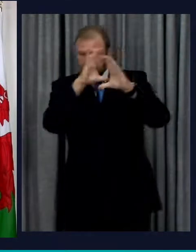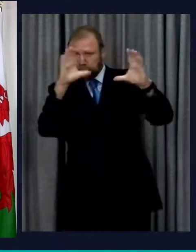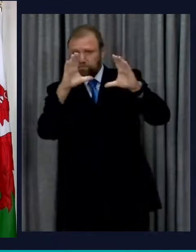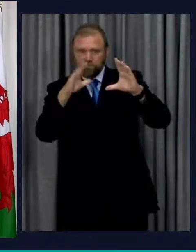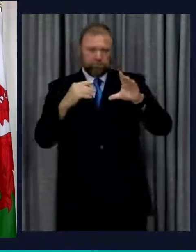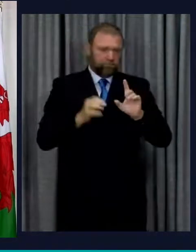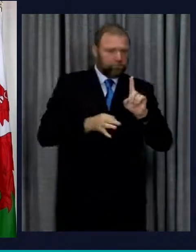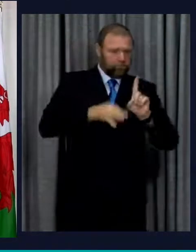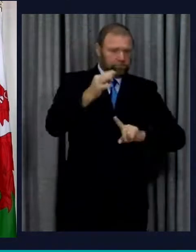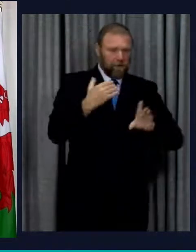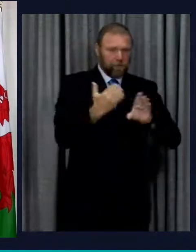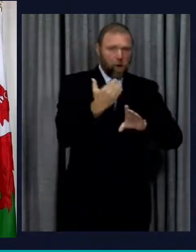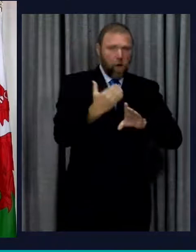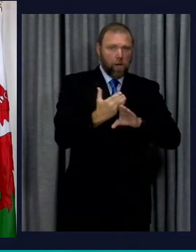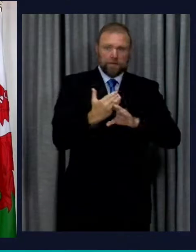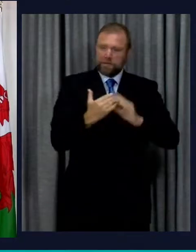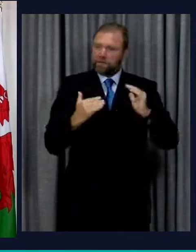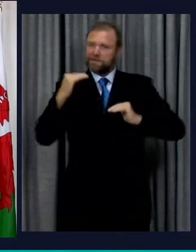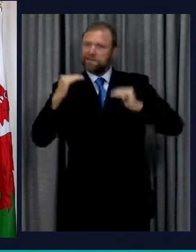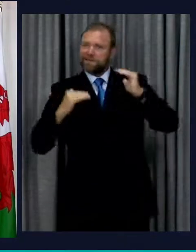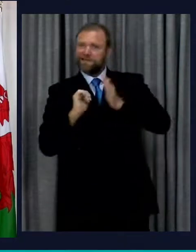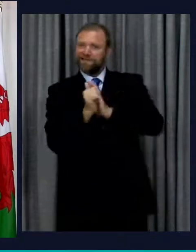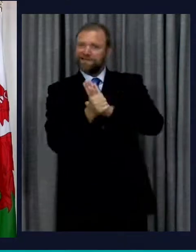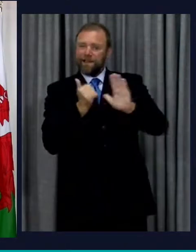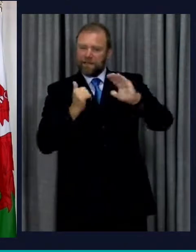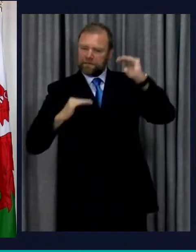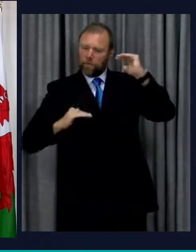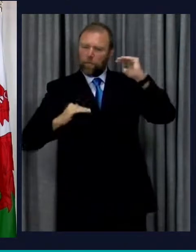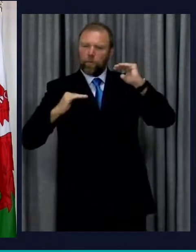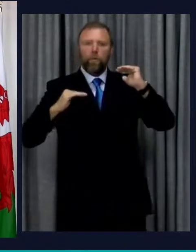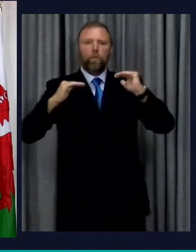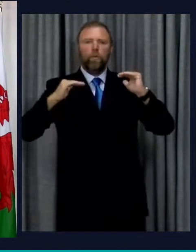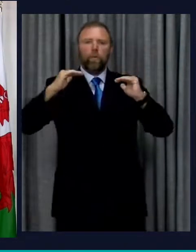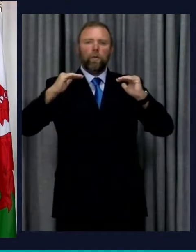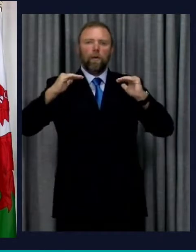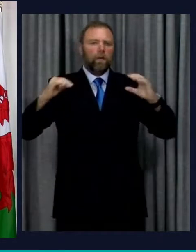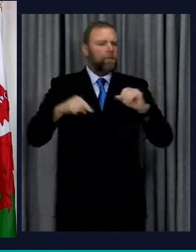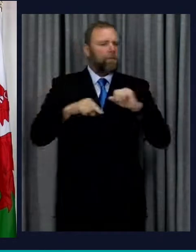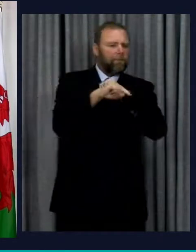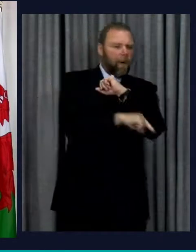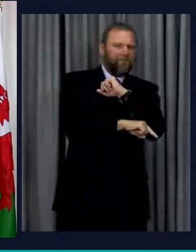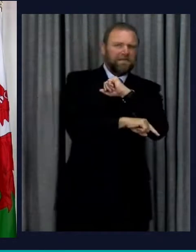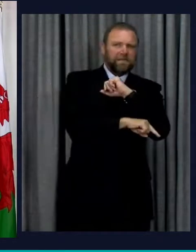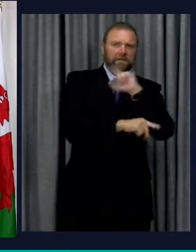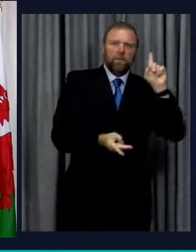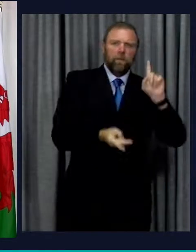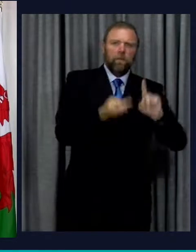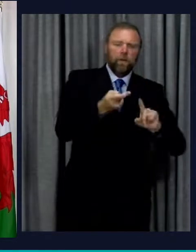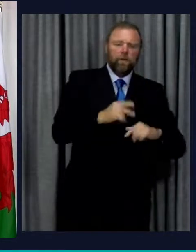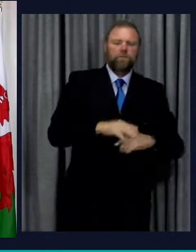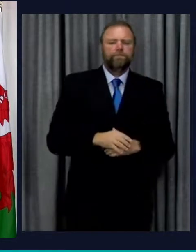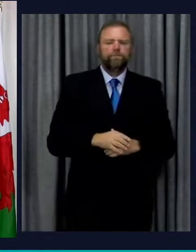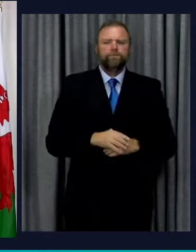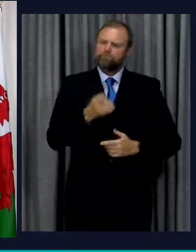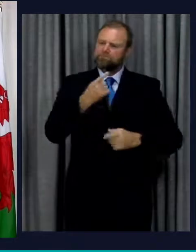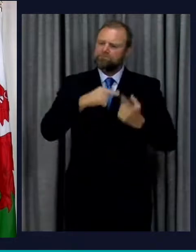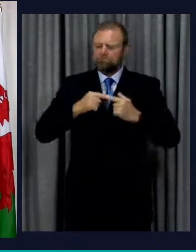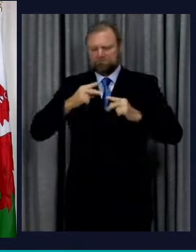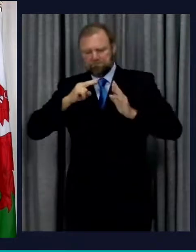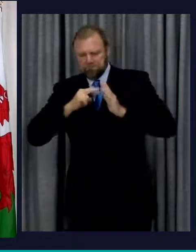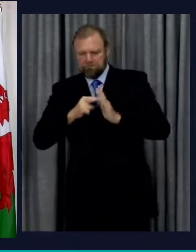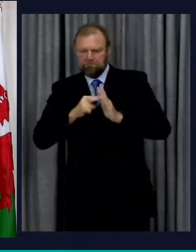skills divide and tackling poverty. We plan to work with unions, businesses and local